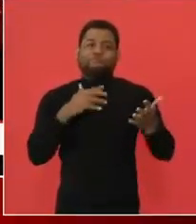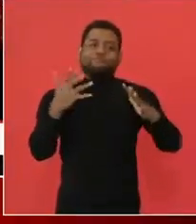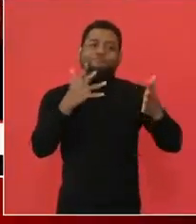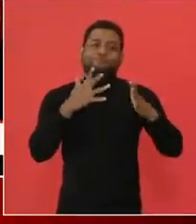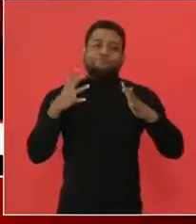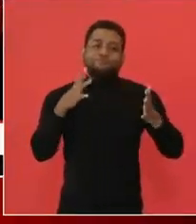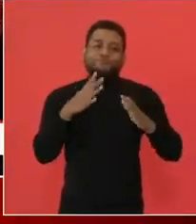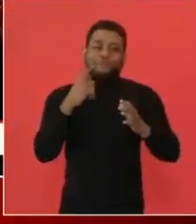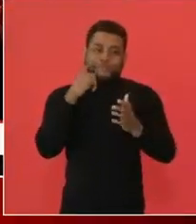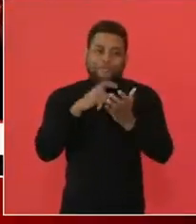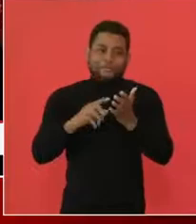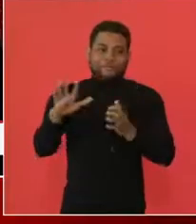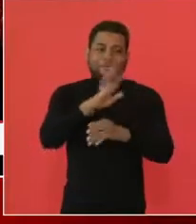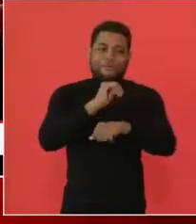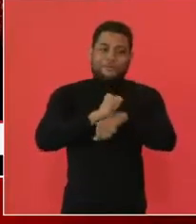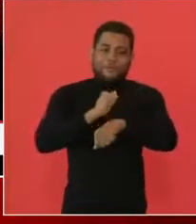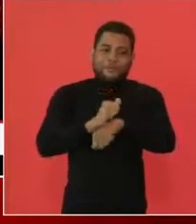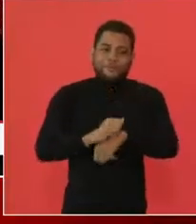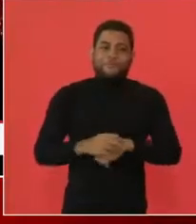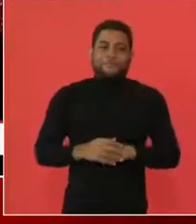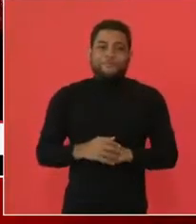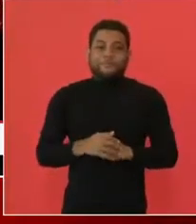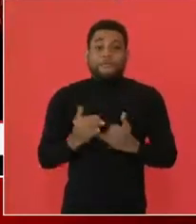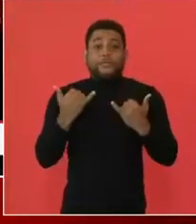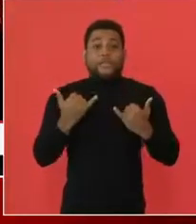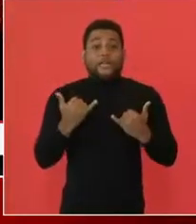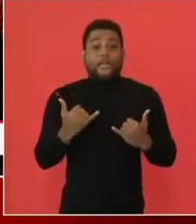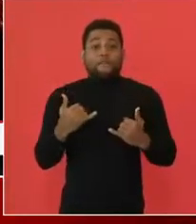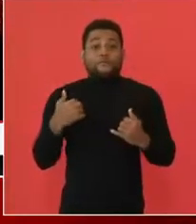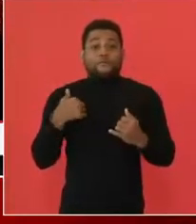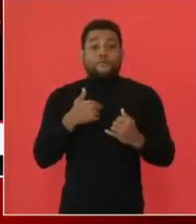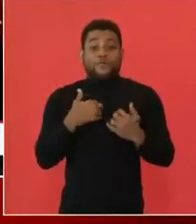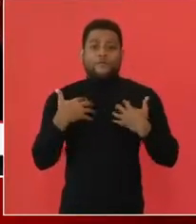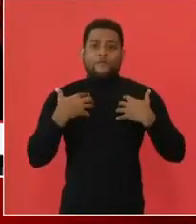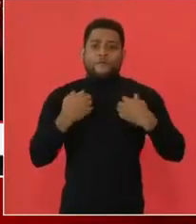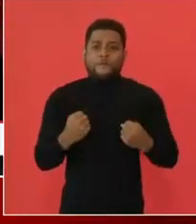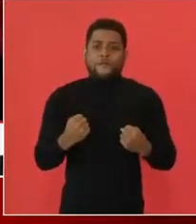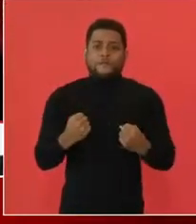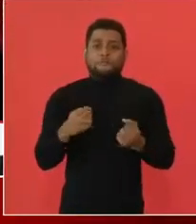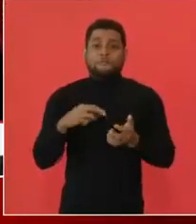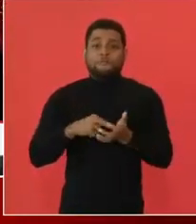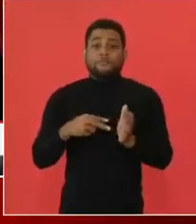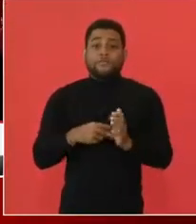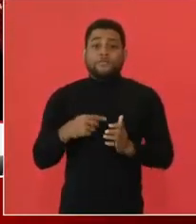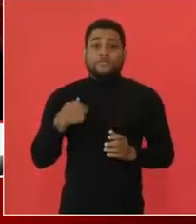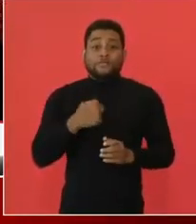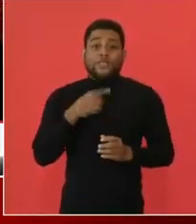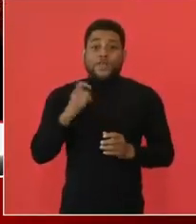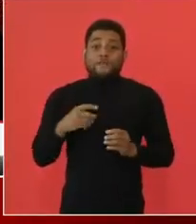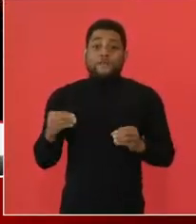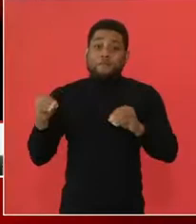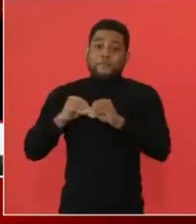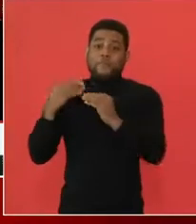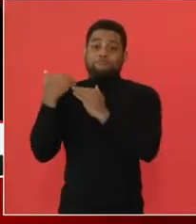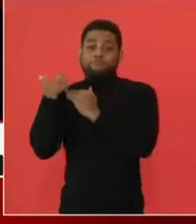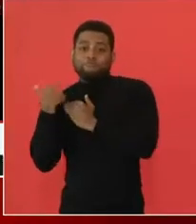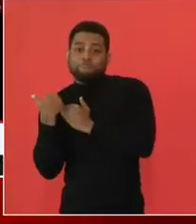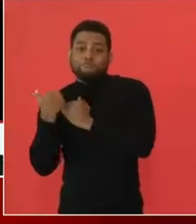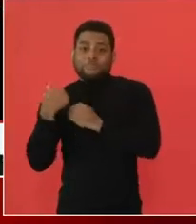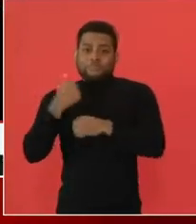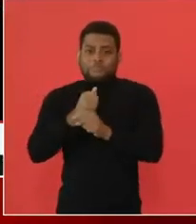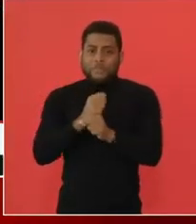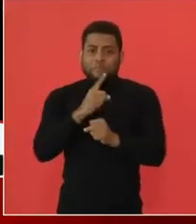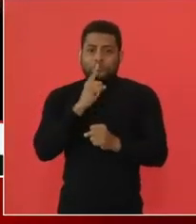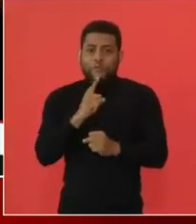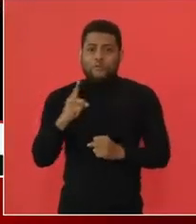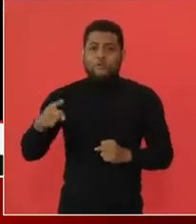And as we recover, we're going to be asked to do even more to make sure that not only folks who